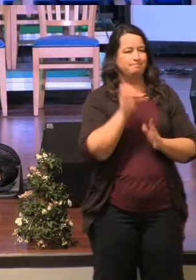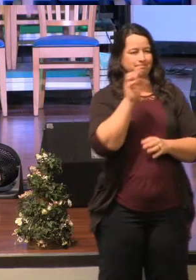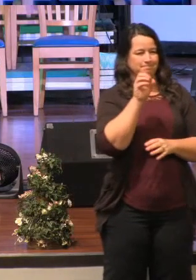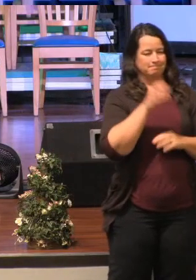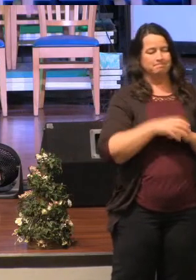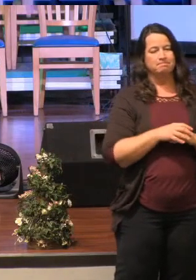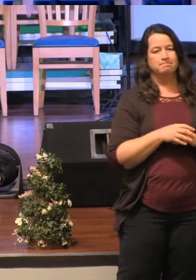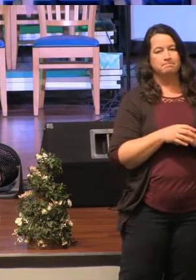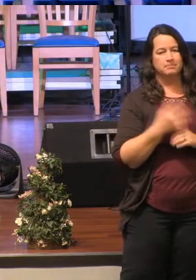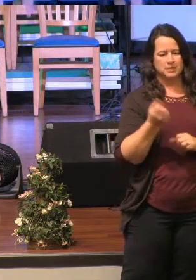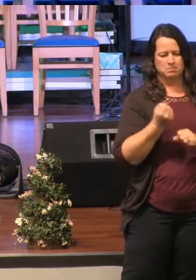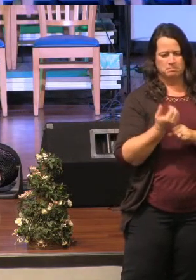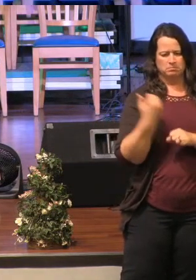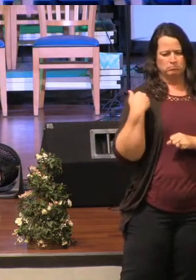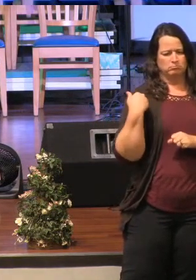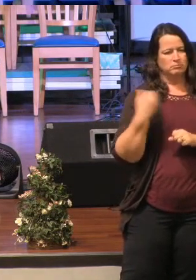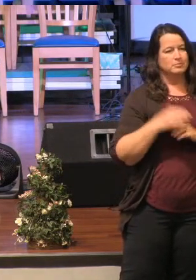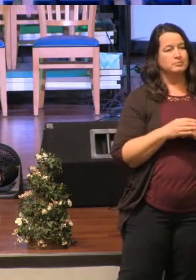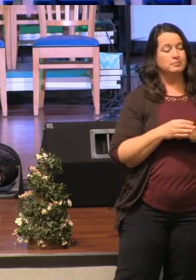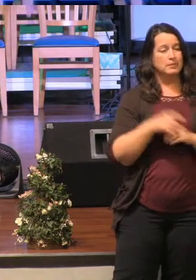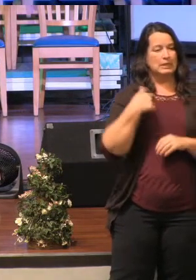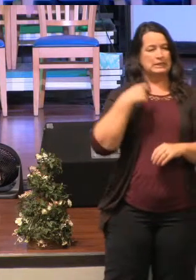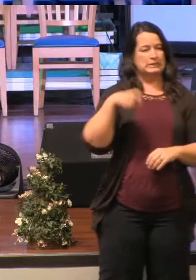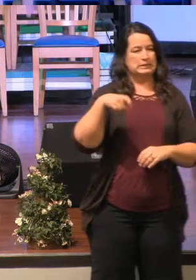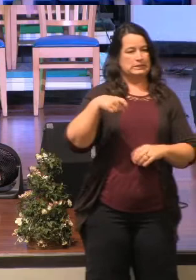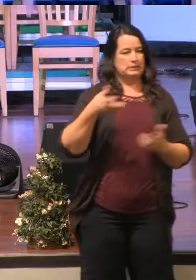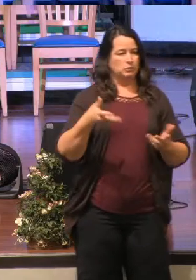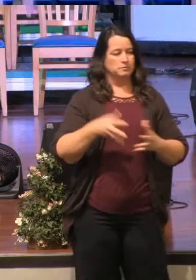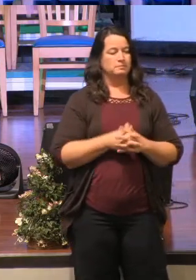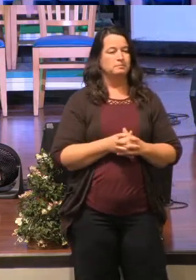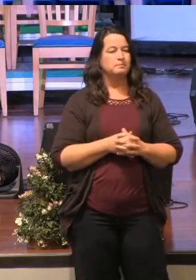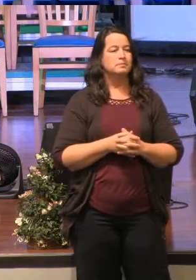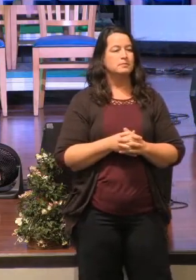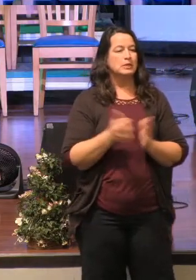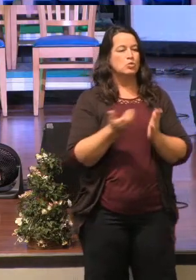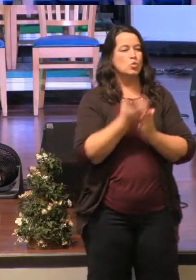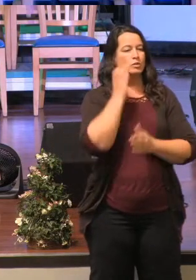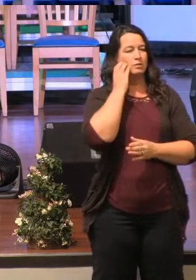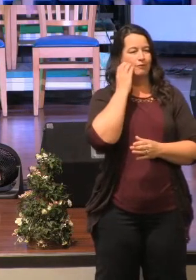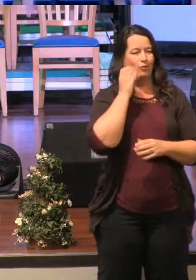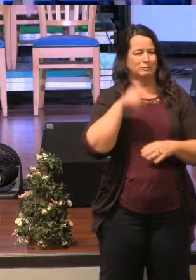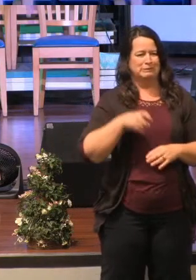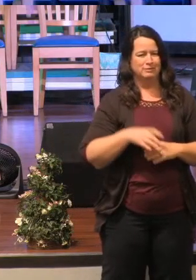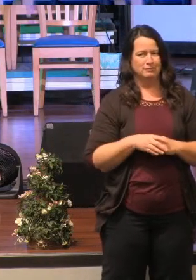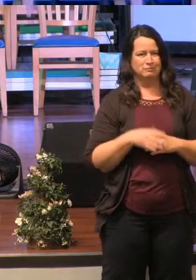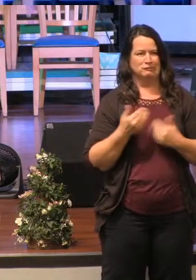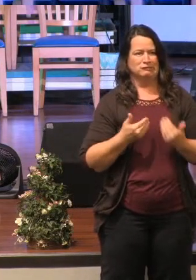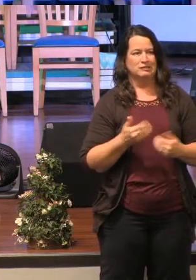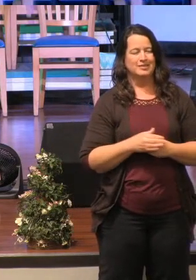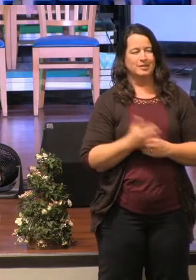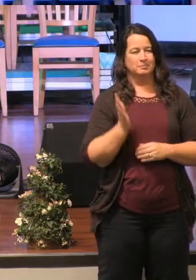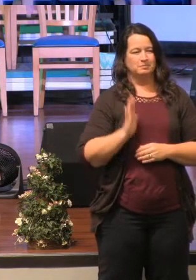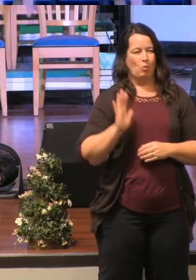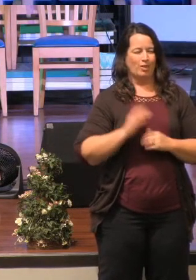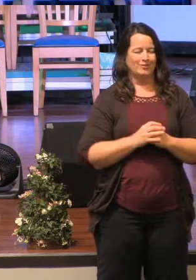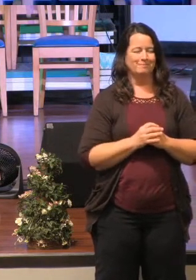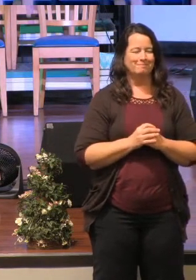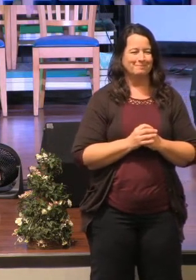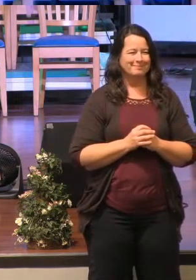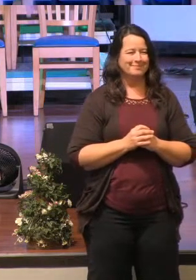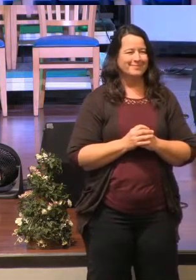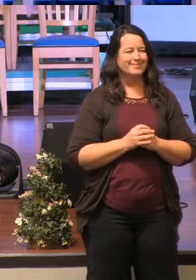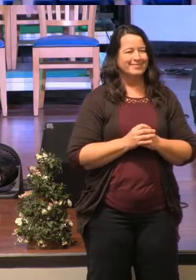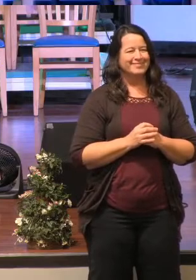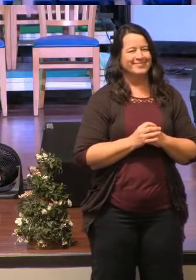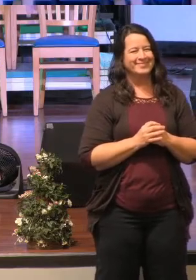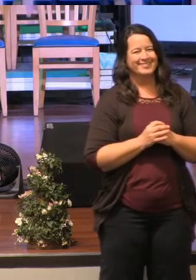years back, I was in need of a new cell phone, and so this wasn't as long ago